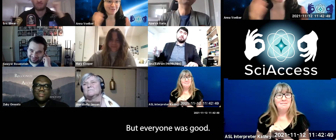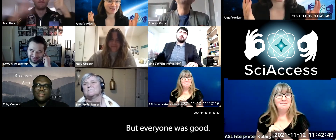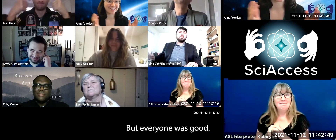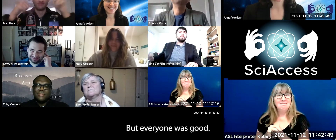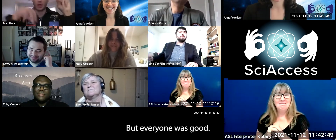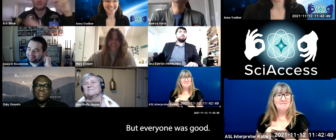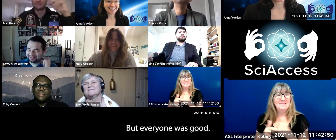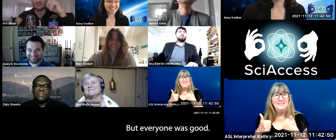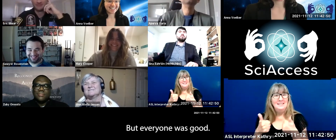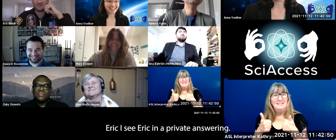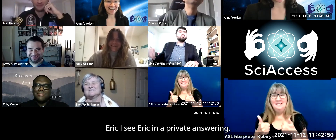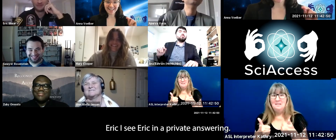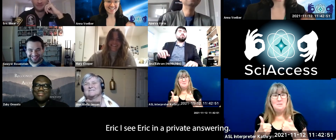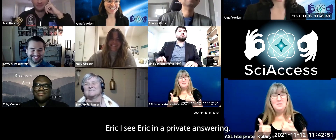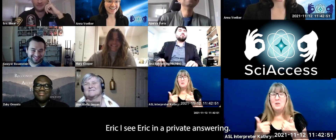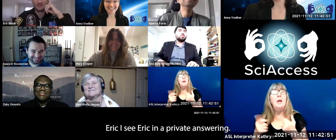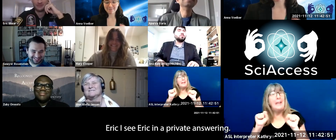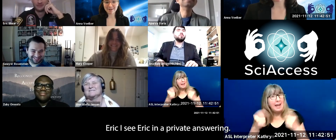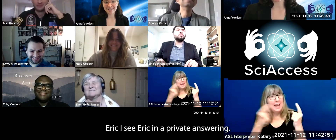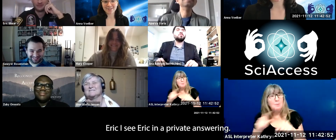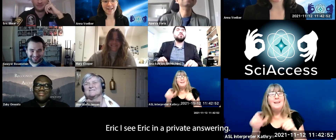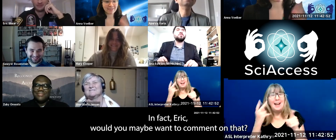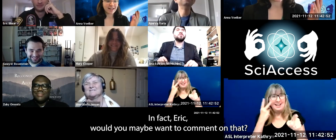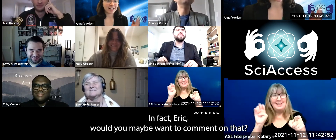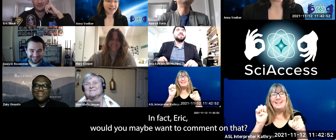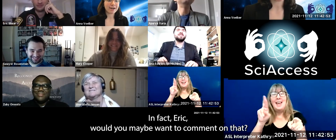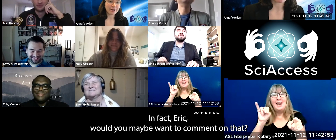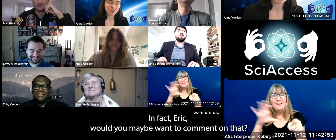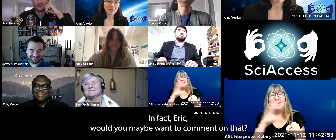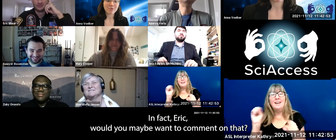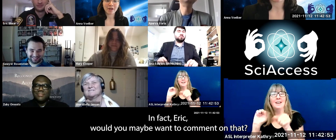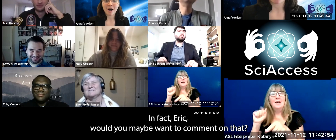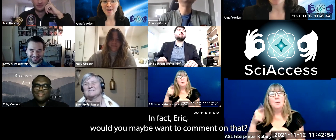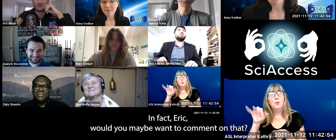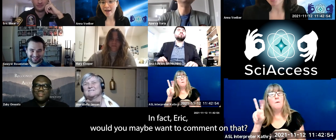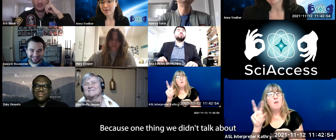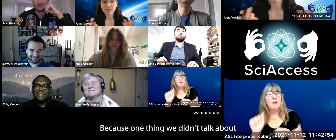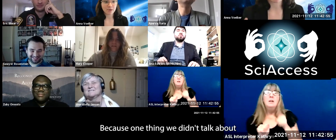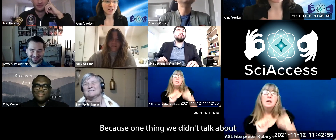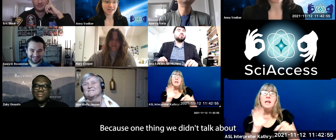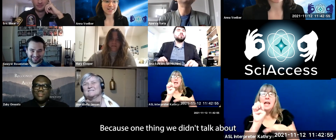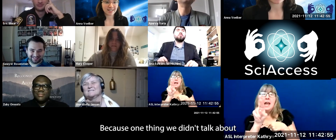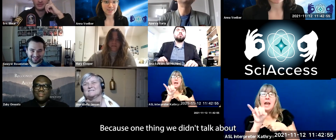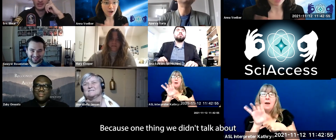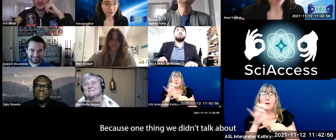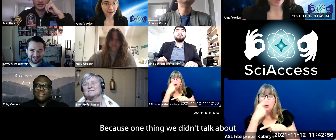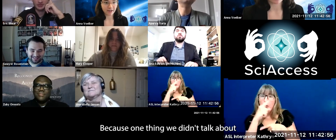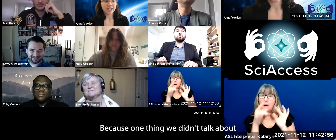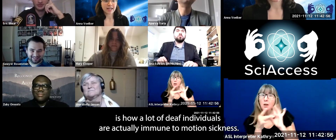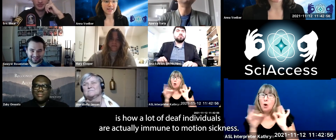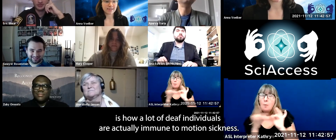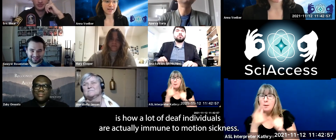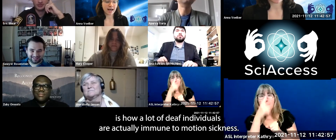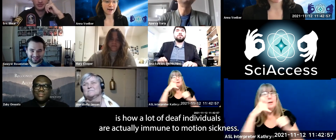0G, but everyone was good. Eric, I see Eric and Apurva answering. In fact, Eric, would you maybe want to comment on that? Because one thing we didn't talk